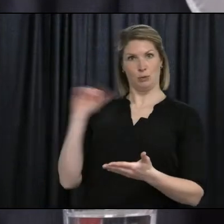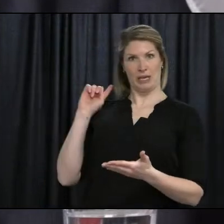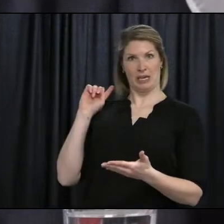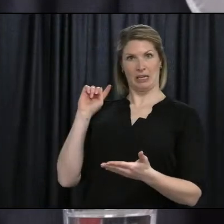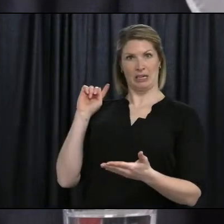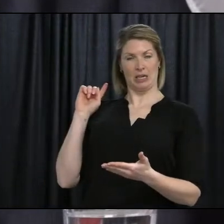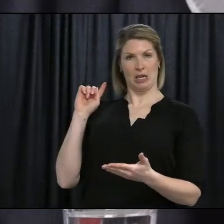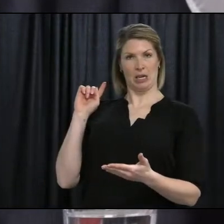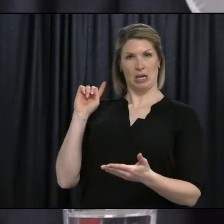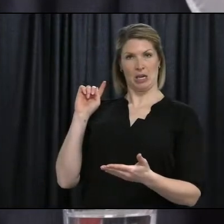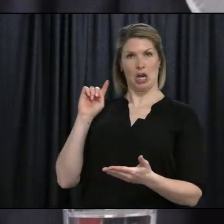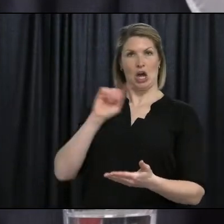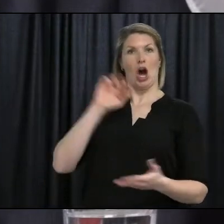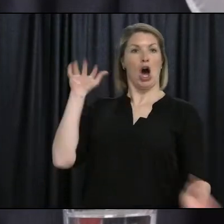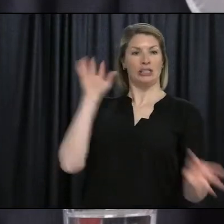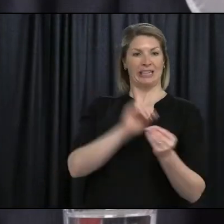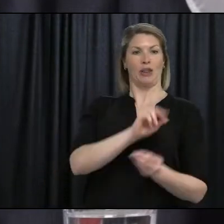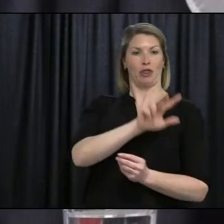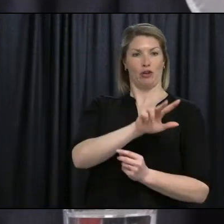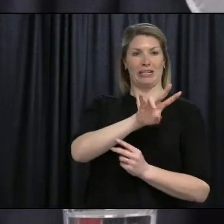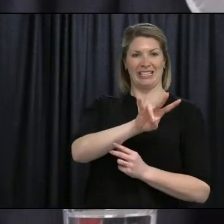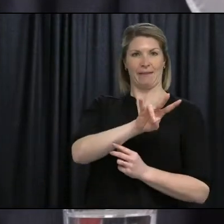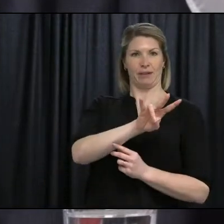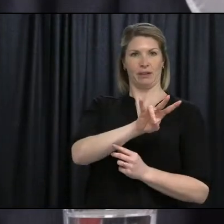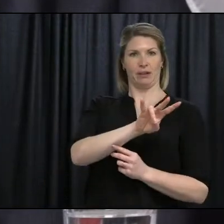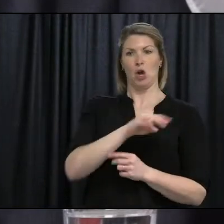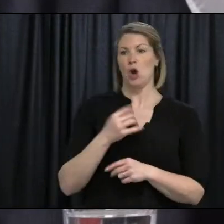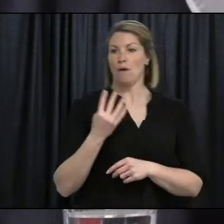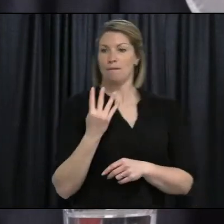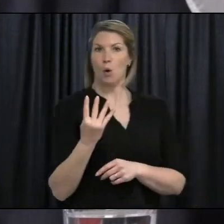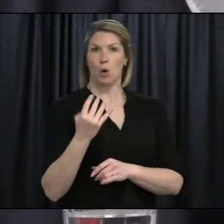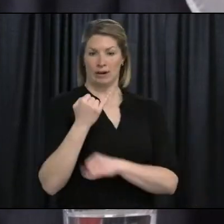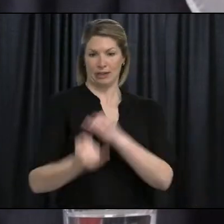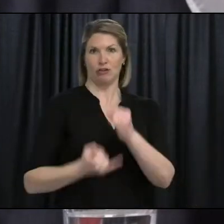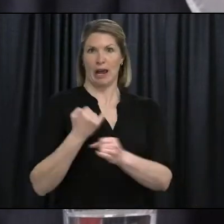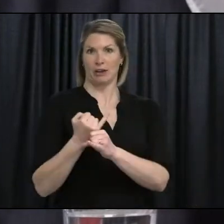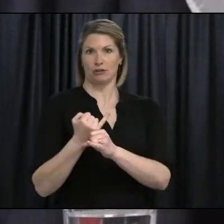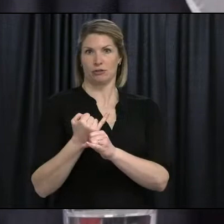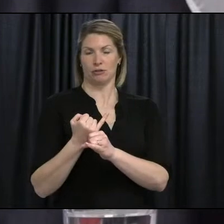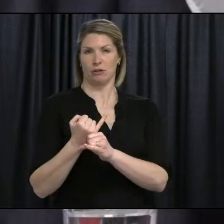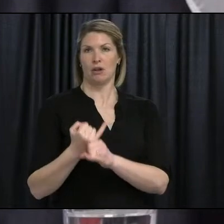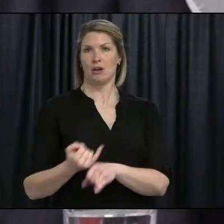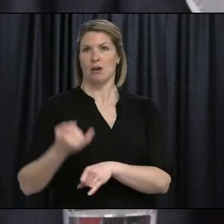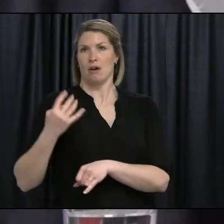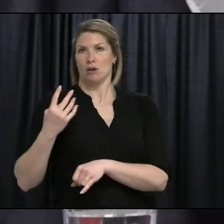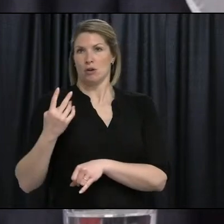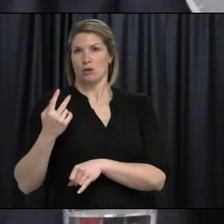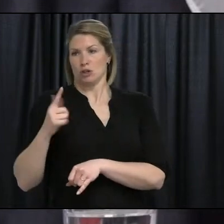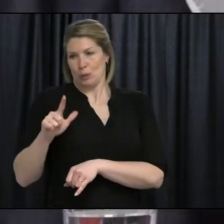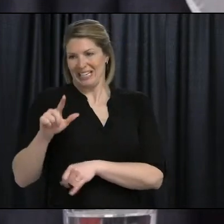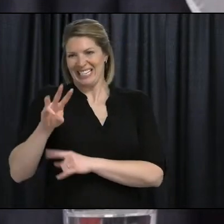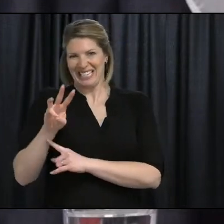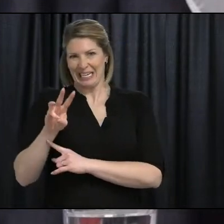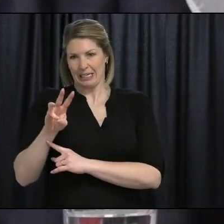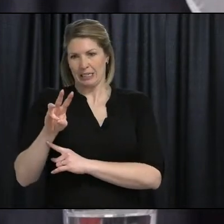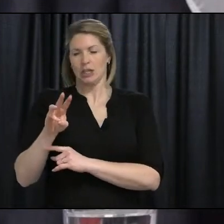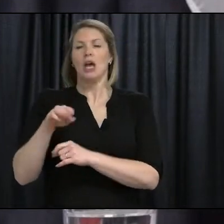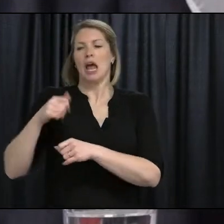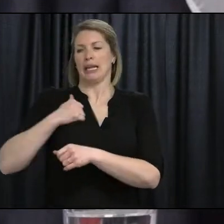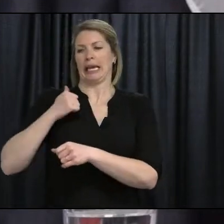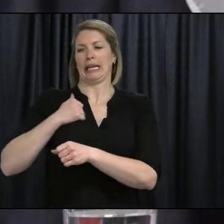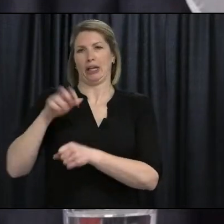37, 4 of them were international travel, 26 of them were domestic travel, and 7 of them